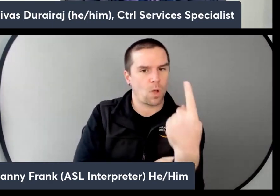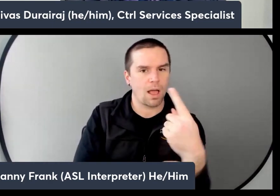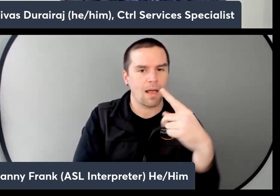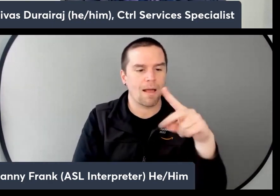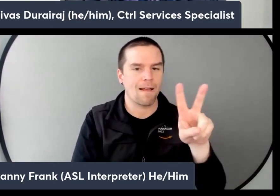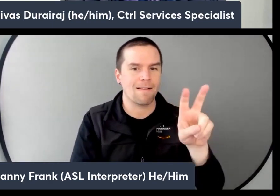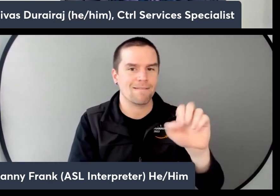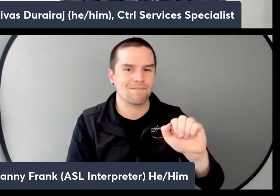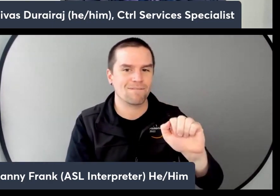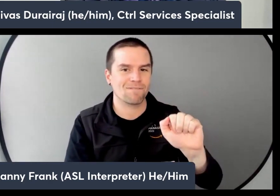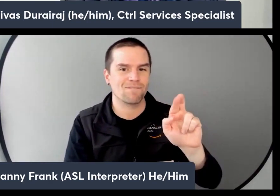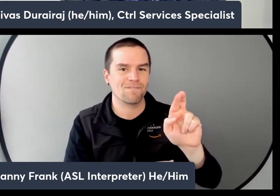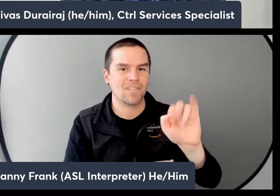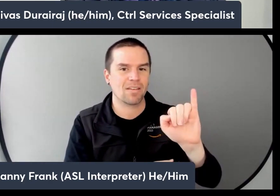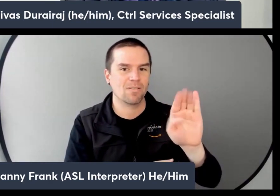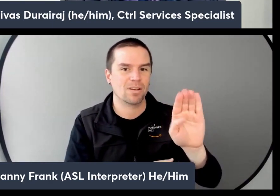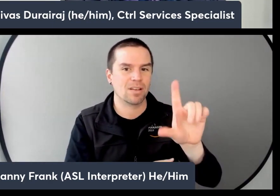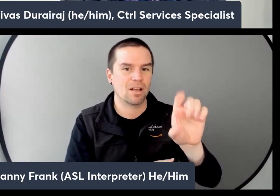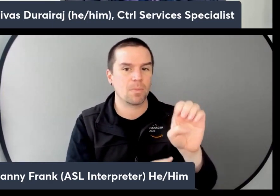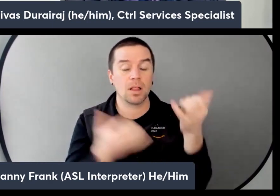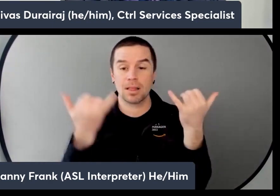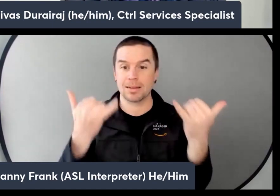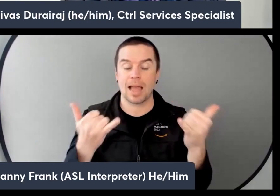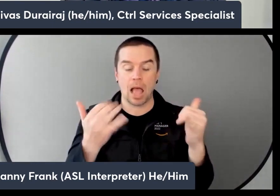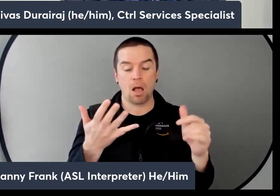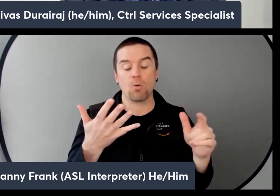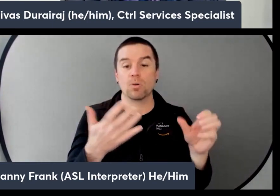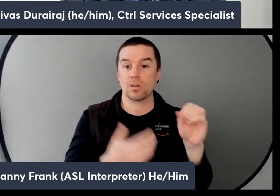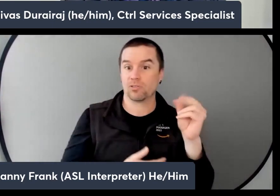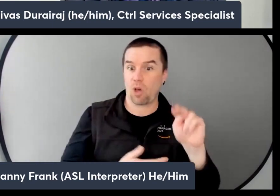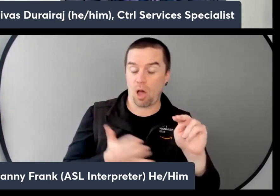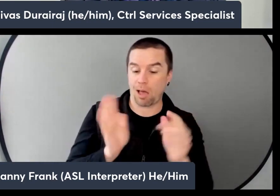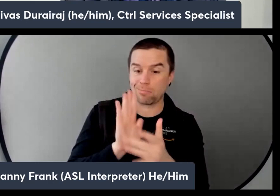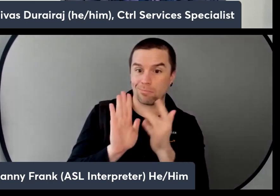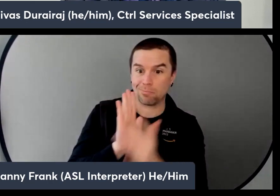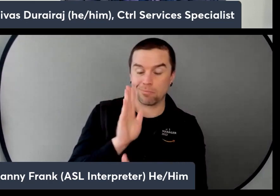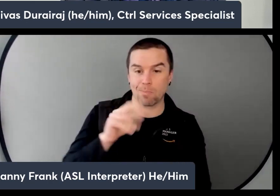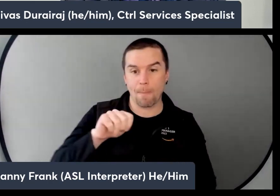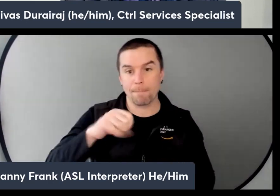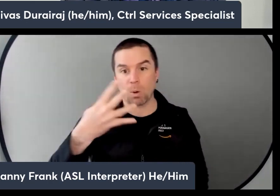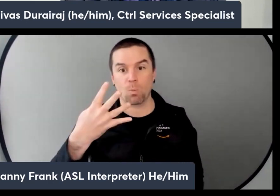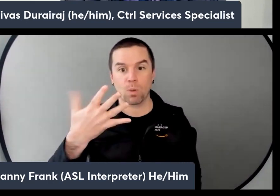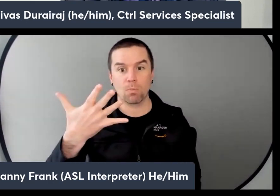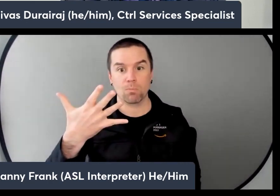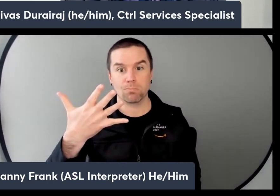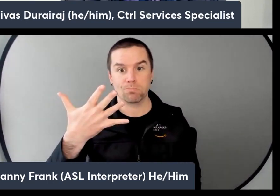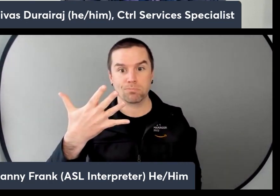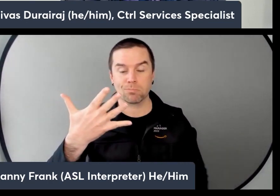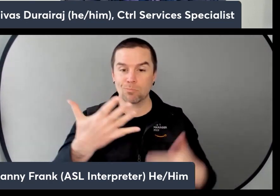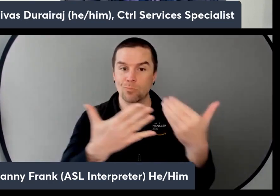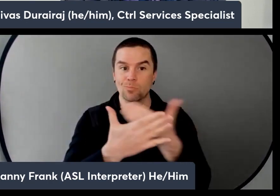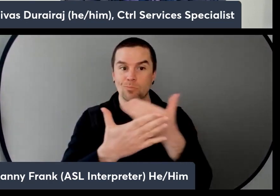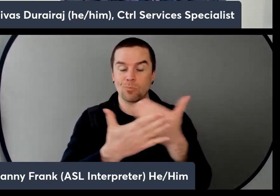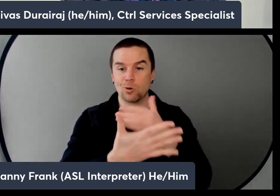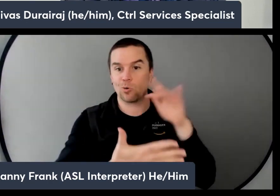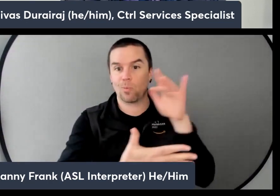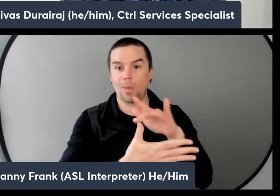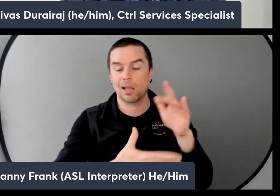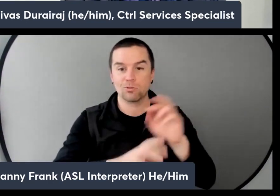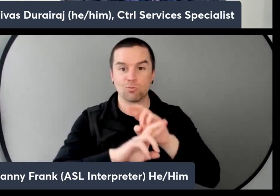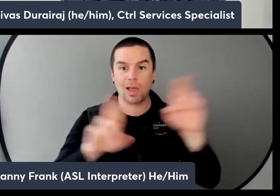enabled, and there's some conditions in the code to look for if that's enabled, and boom, a new button shows up without having to deploy something like